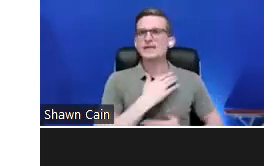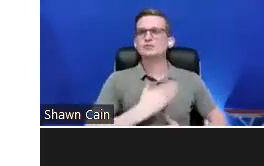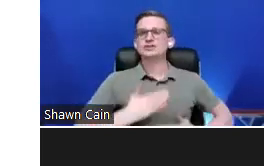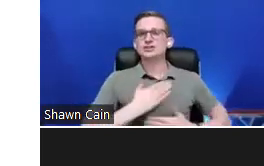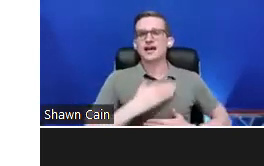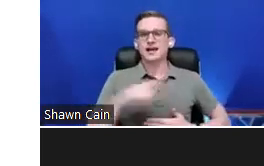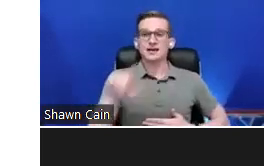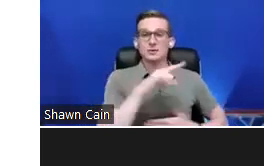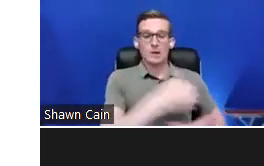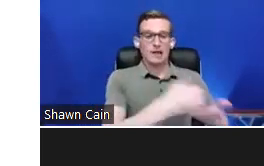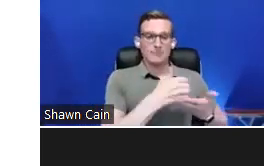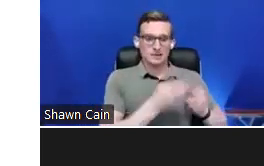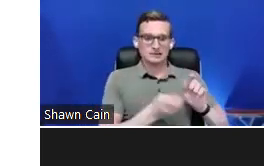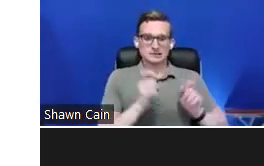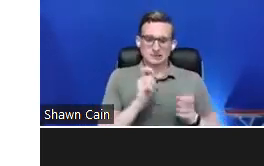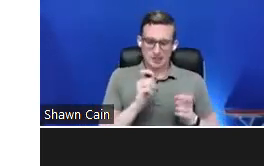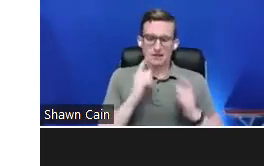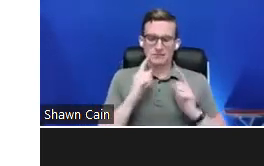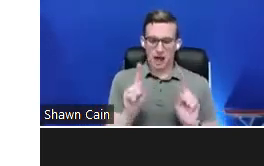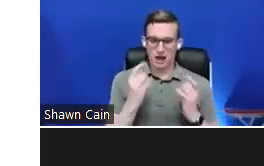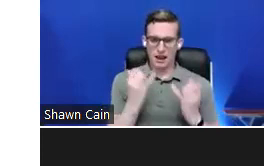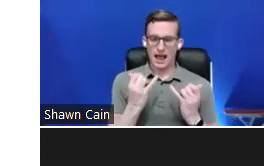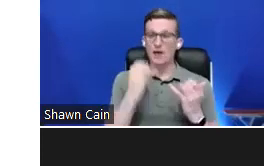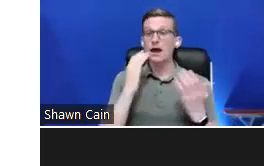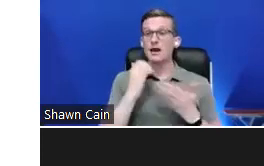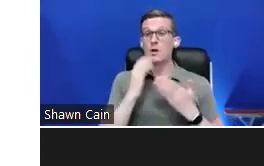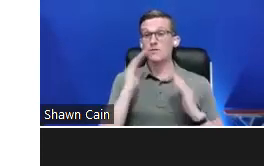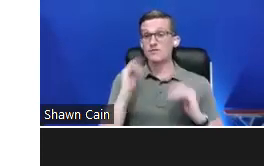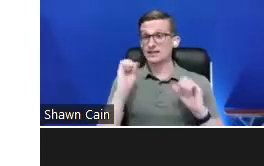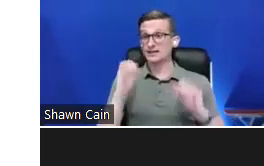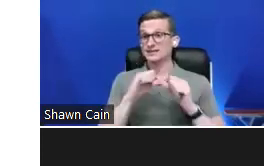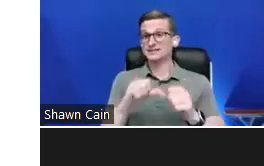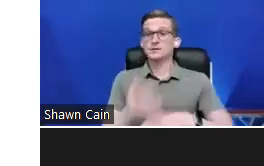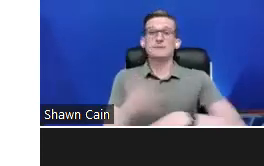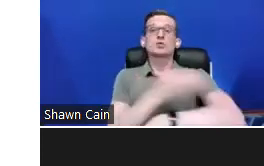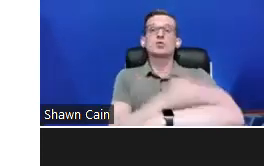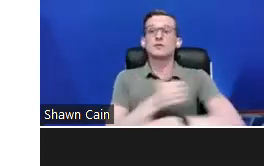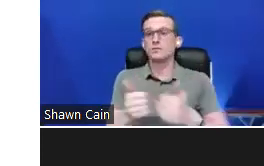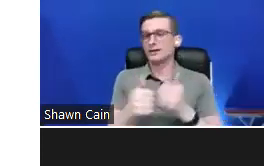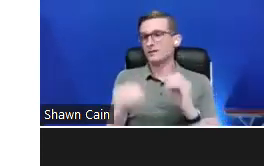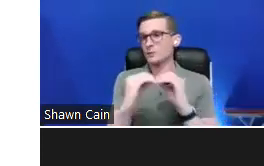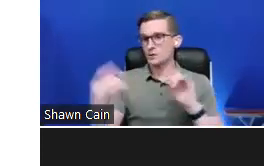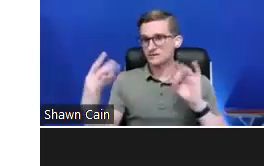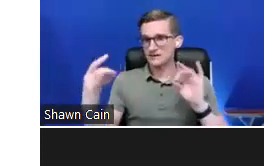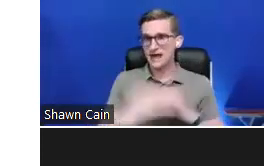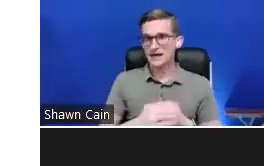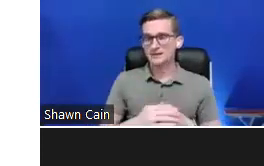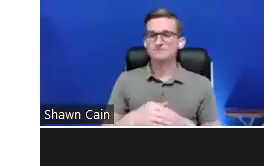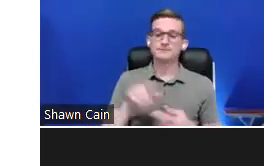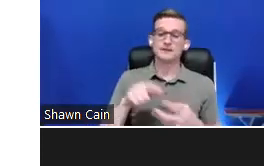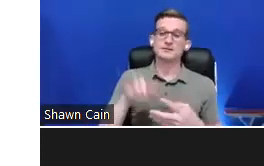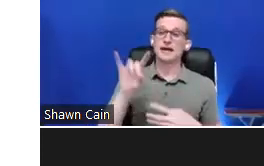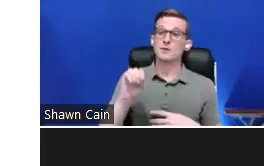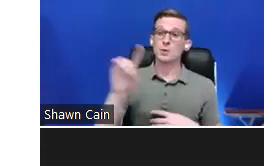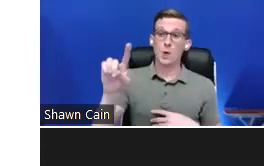can just keep making it better with continued feedback. So part 8.1 is applicable to all